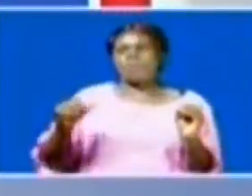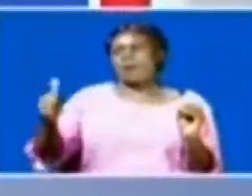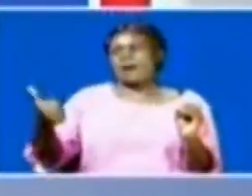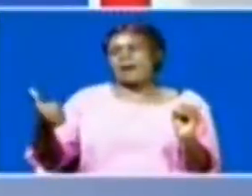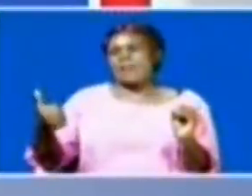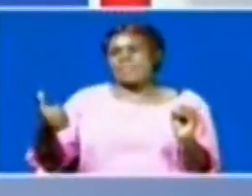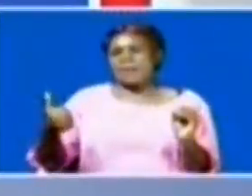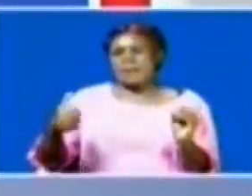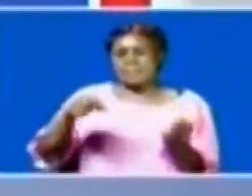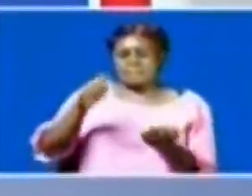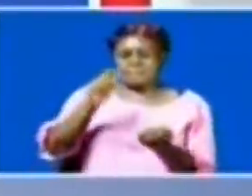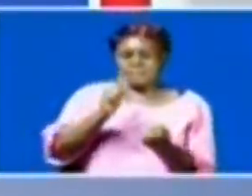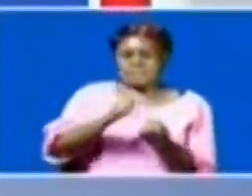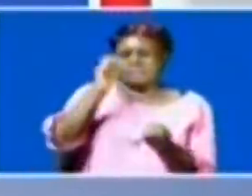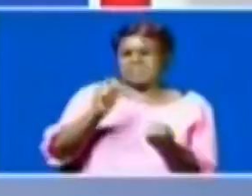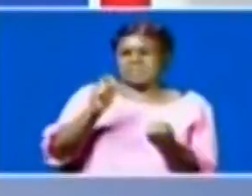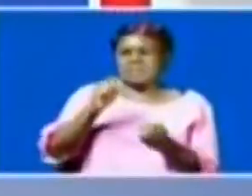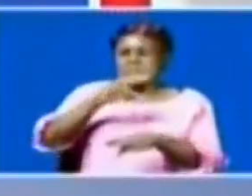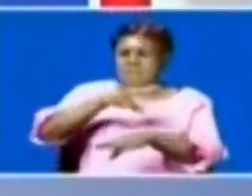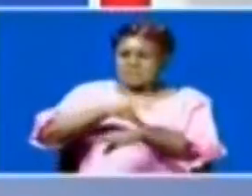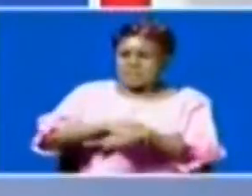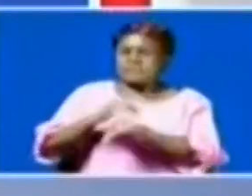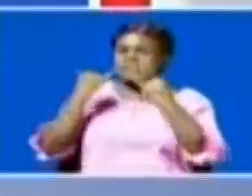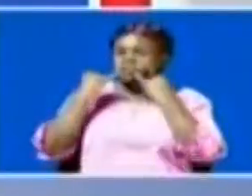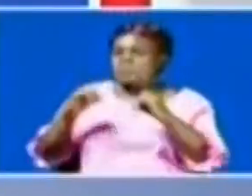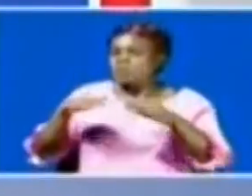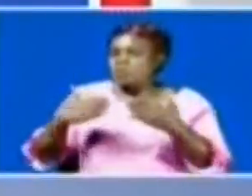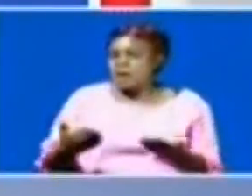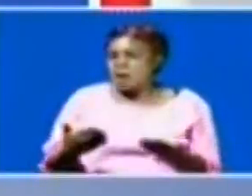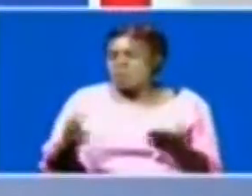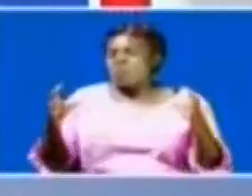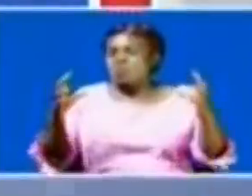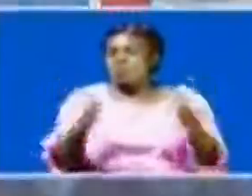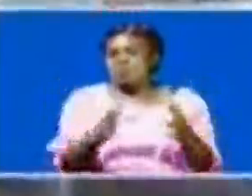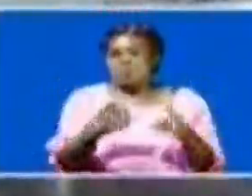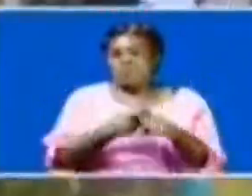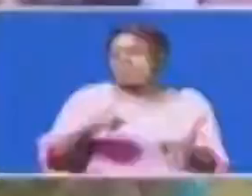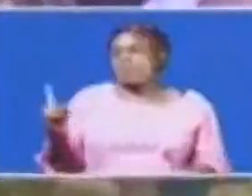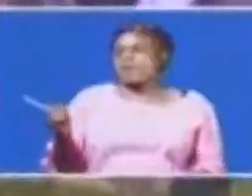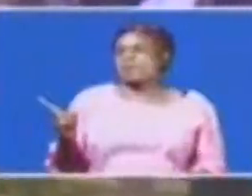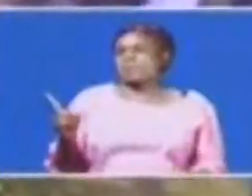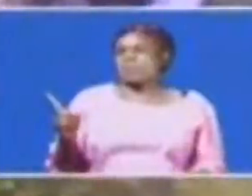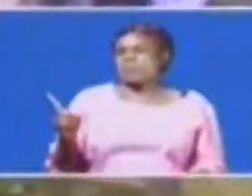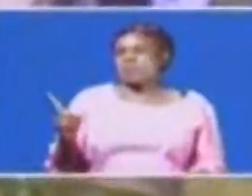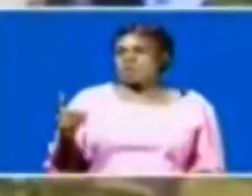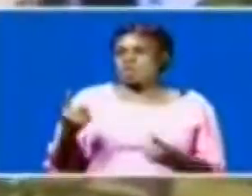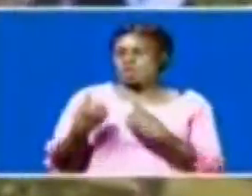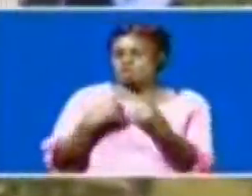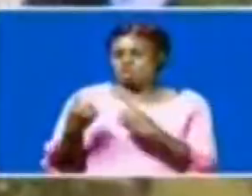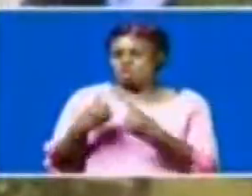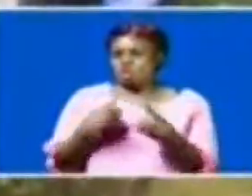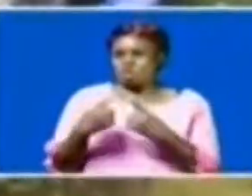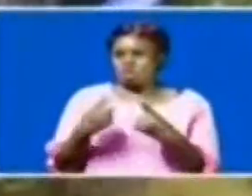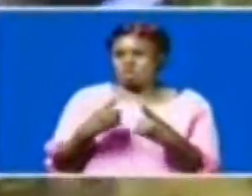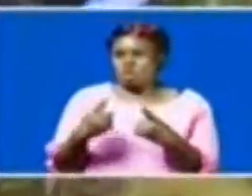has been done, because the information that we got from the team from Nairobi, who actually talked to us off